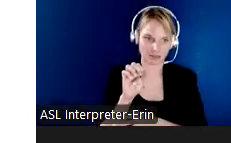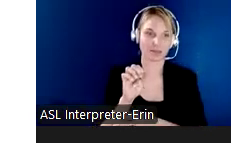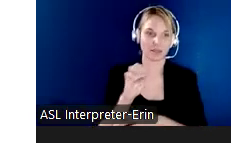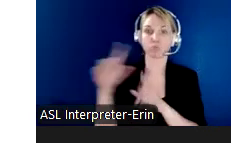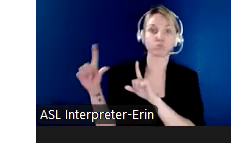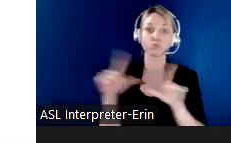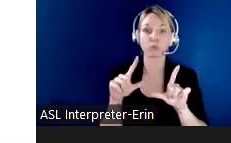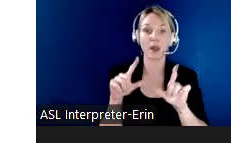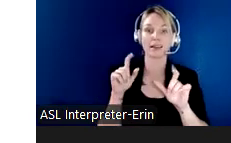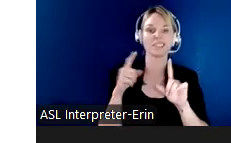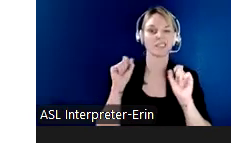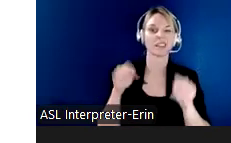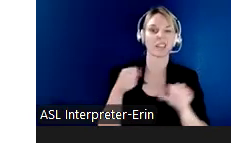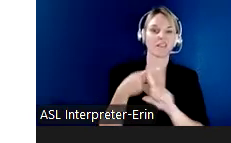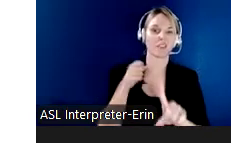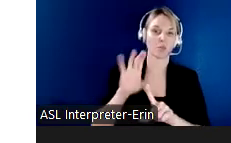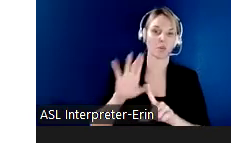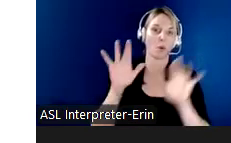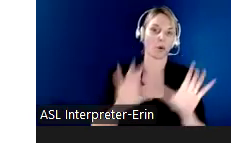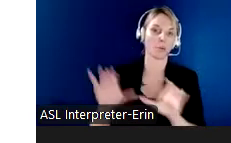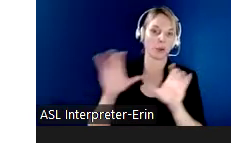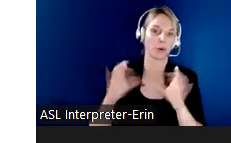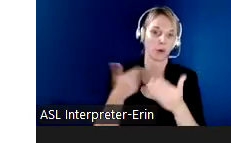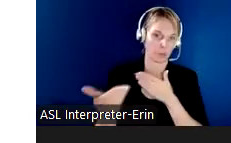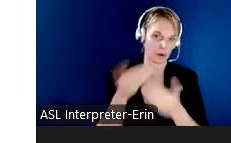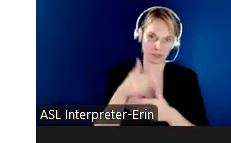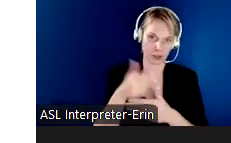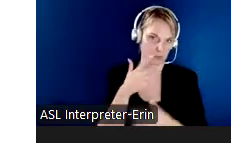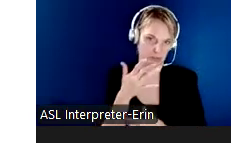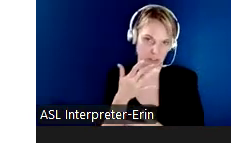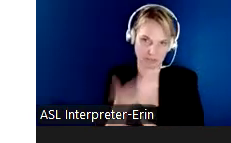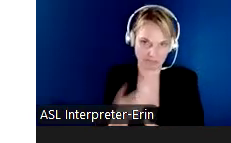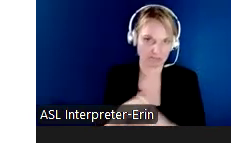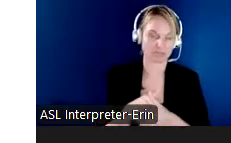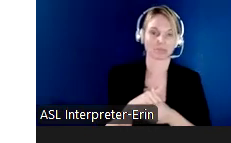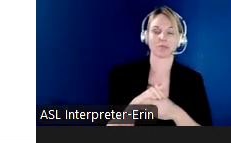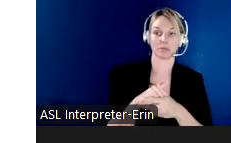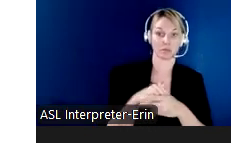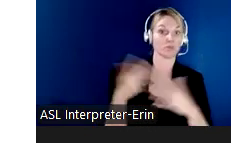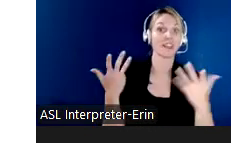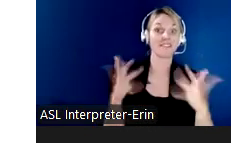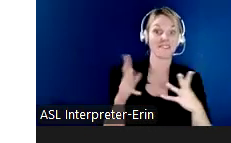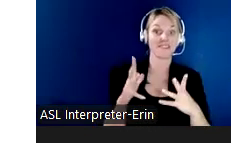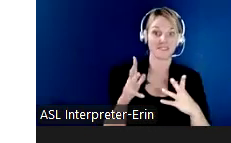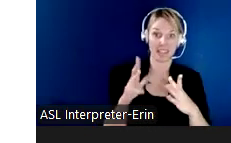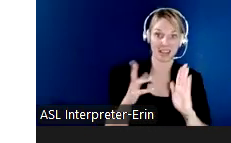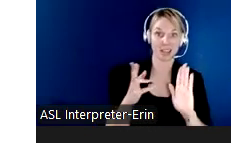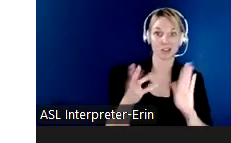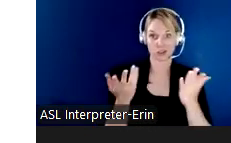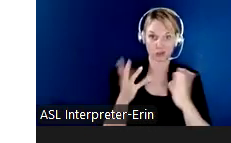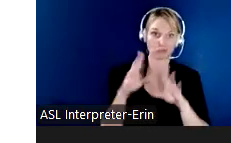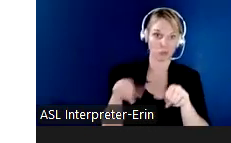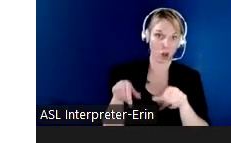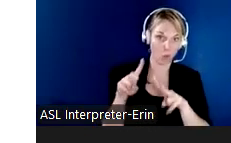from your computer if that's what you would prefer. Once you load the file there's a few options on